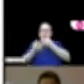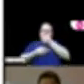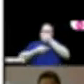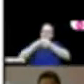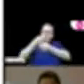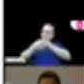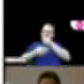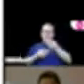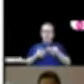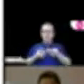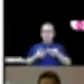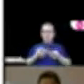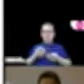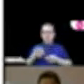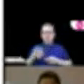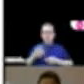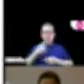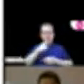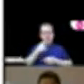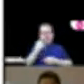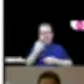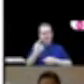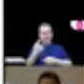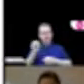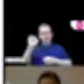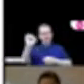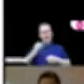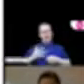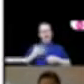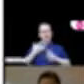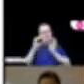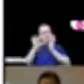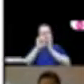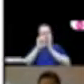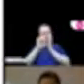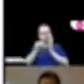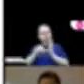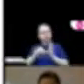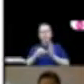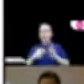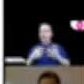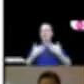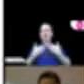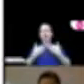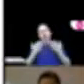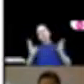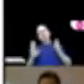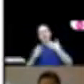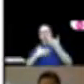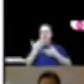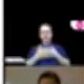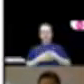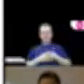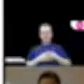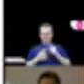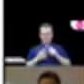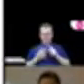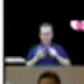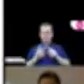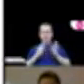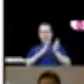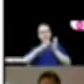with them, you find that it's really difficult. We don't have coming out stories. We don't have the Manchester Pride or